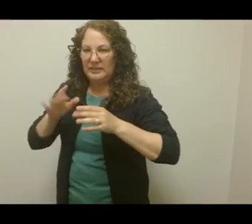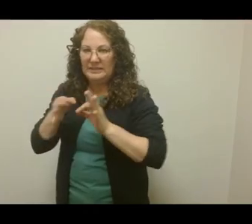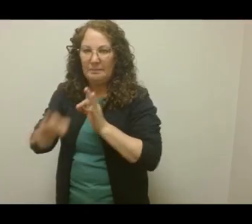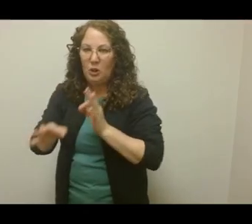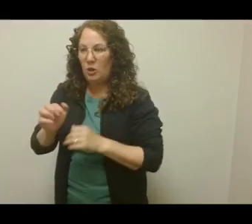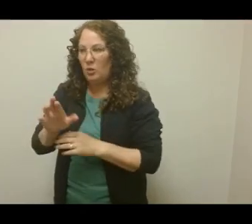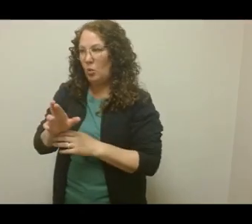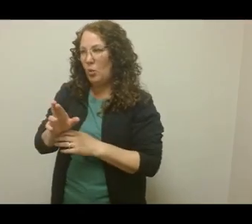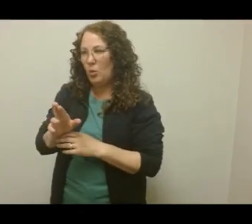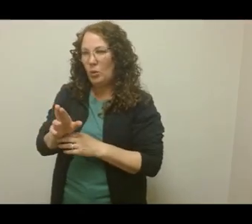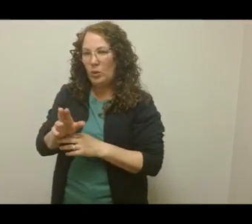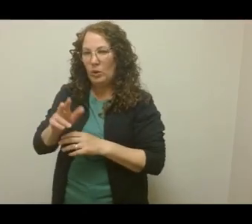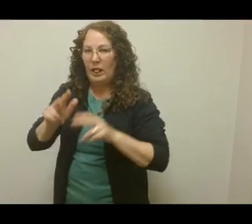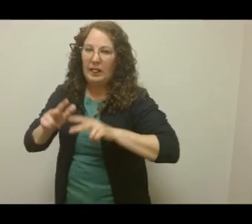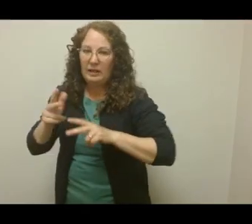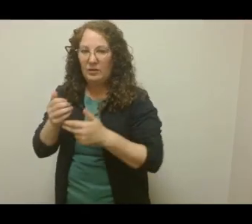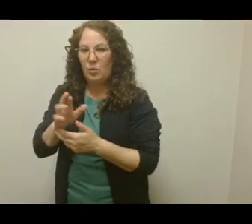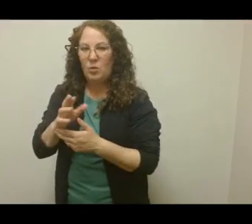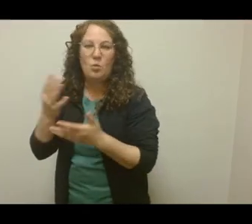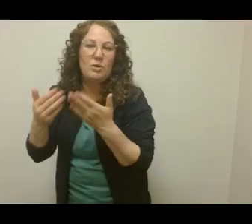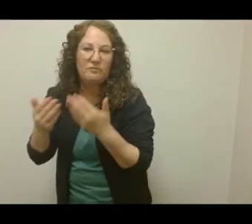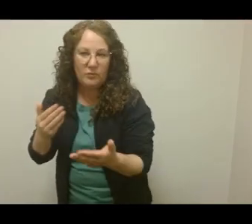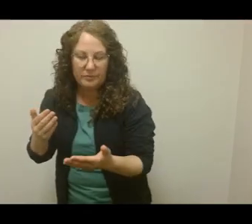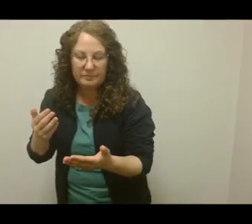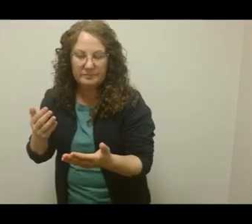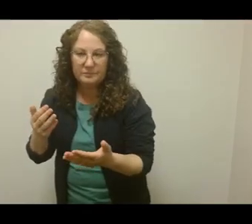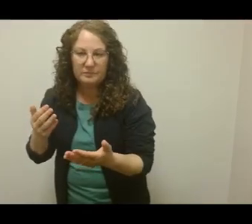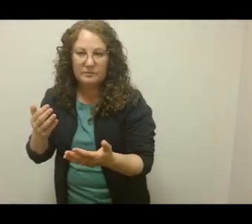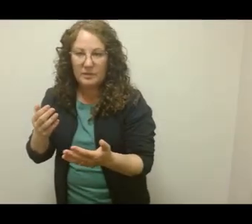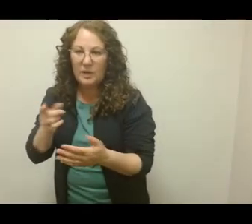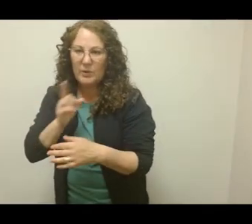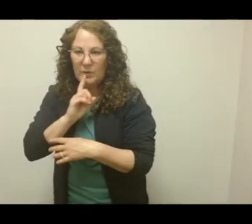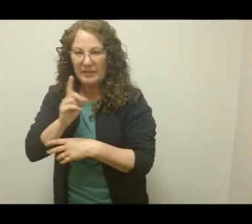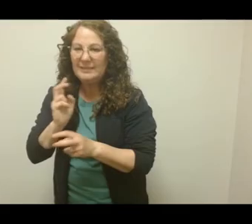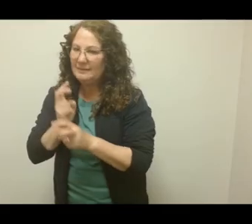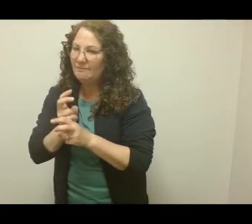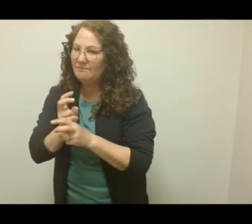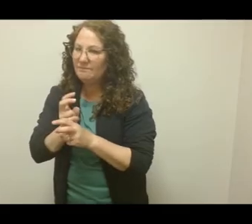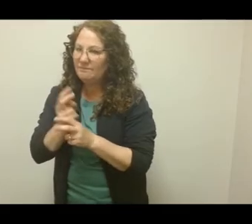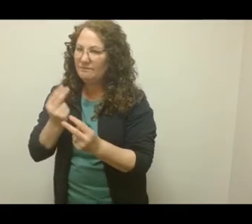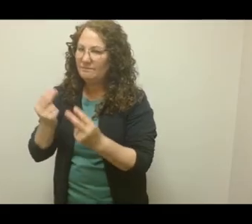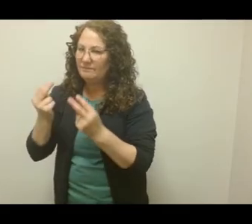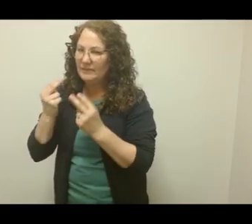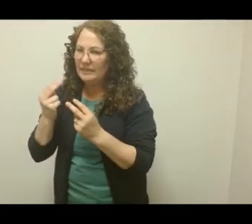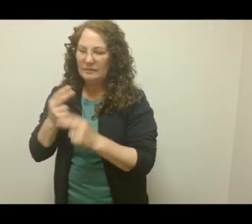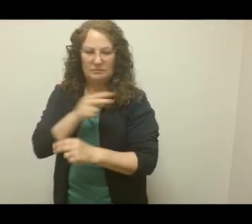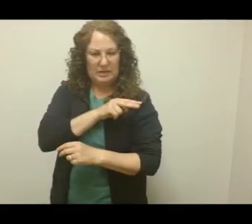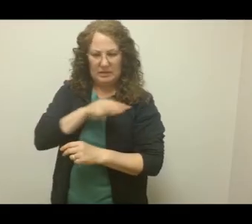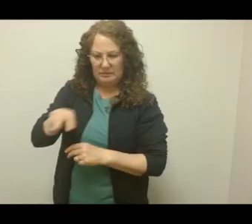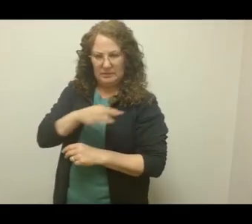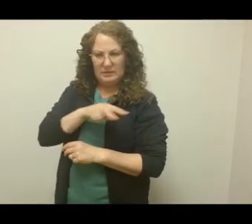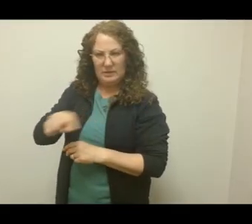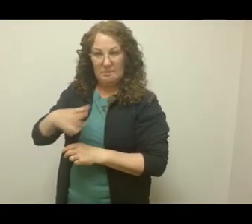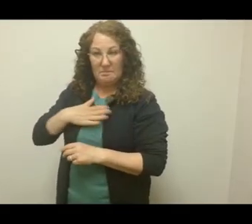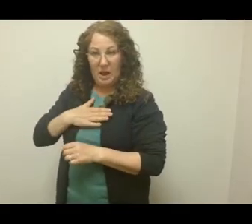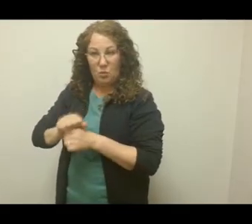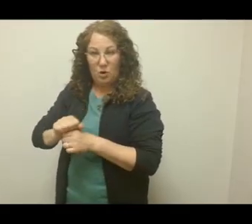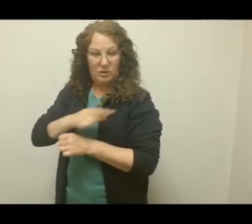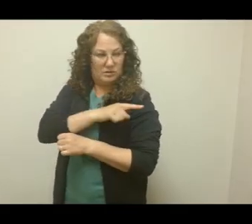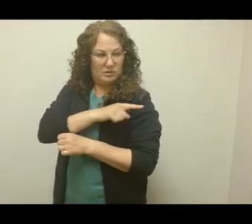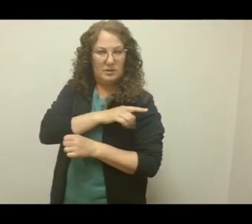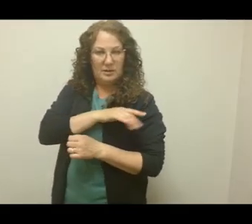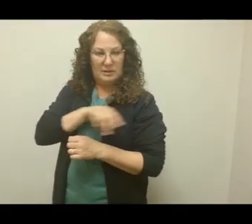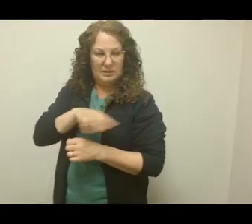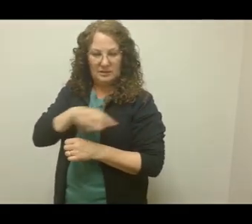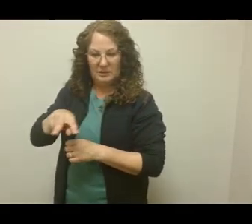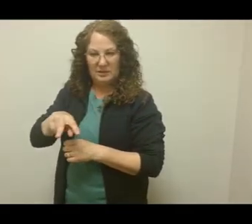or really clunky or whatever it may be. It's very tough to look back and forth from the original to your paraphrase and come up with something